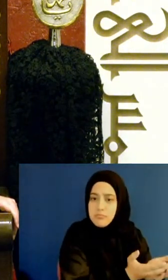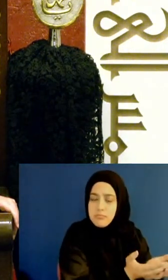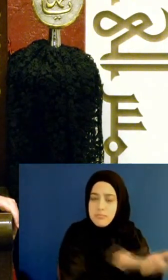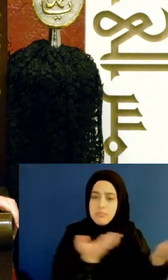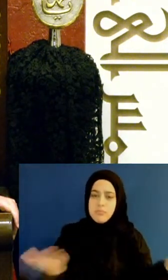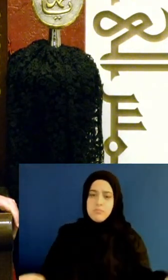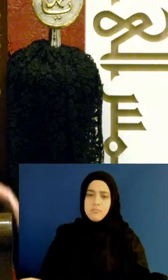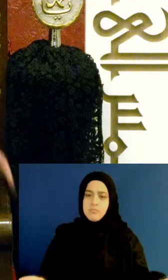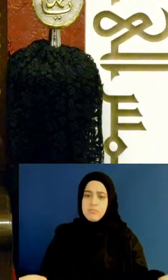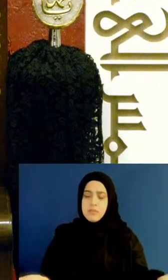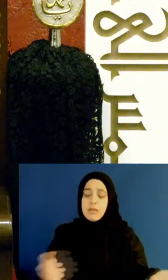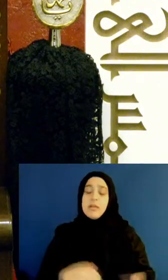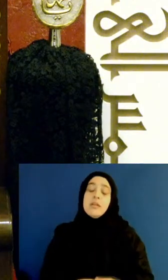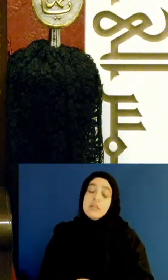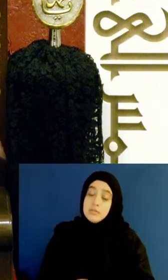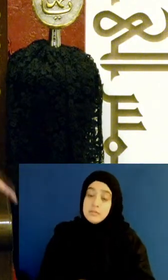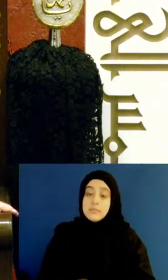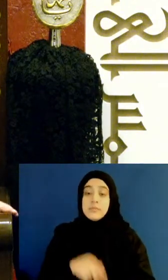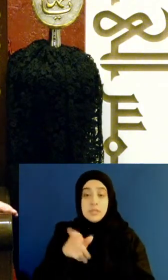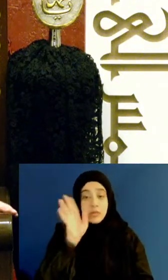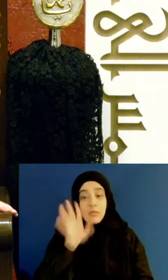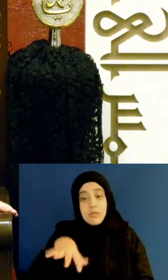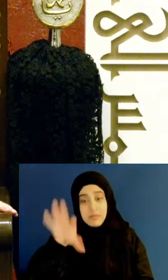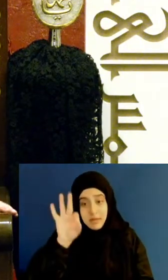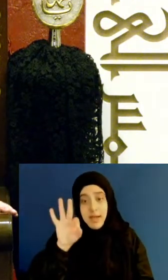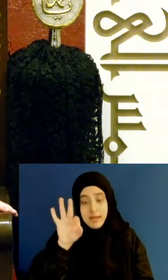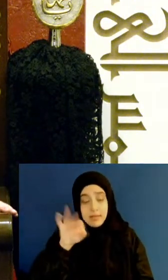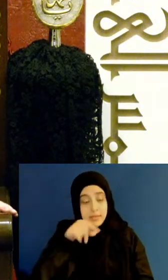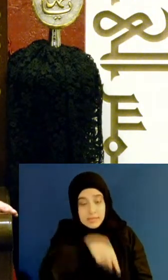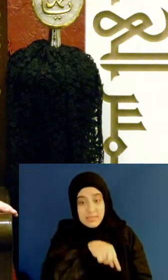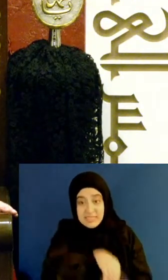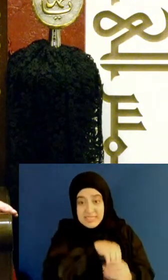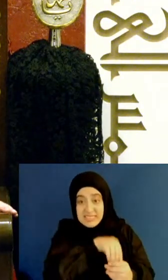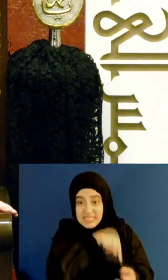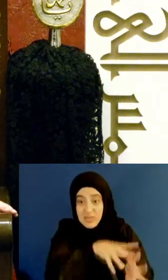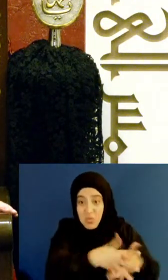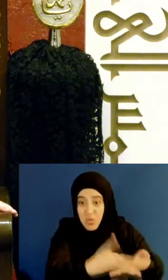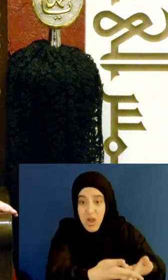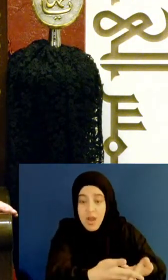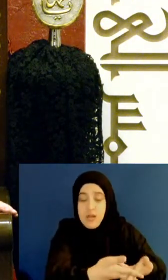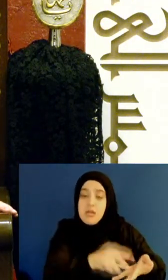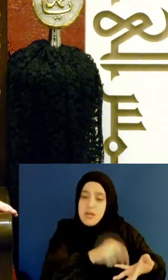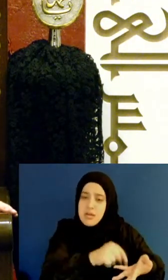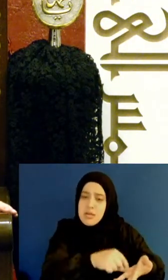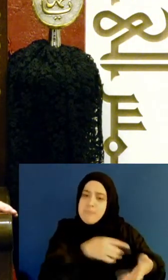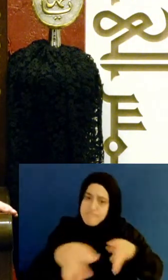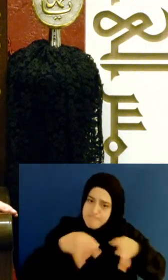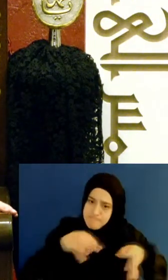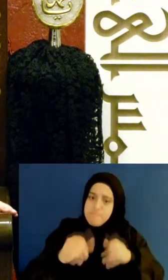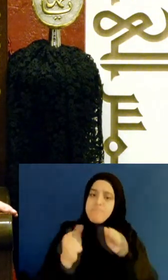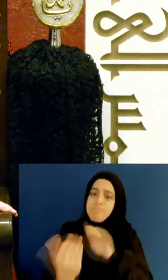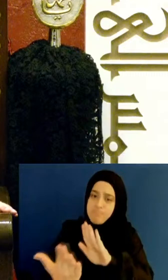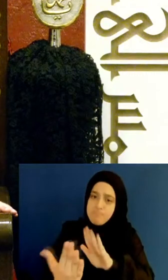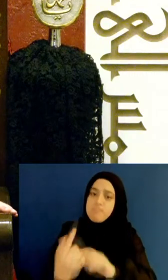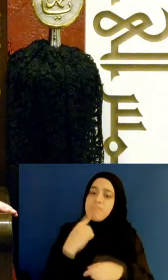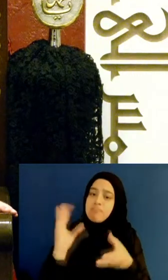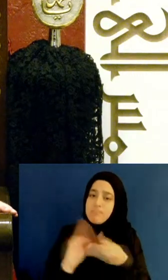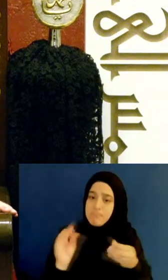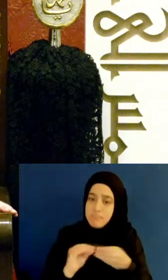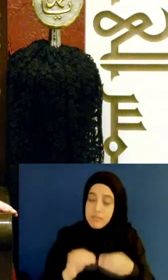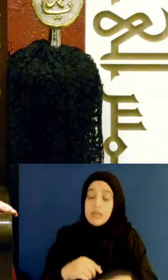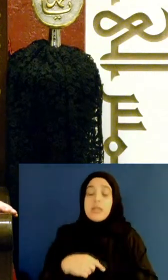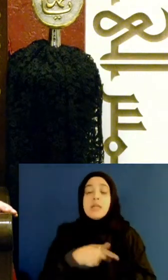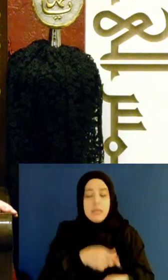You find that the Quran addresses this. And the Quran addresses a number of reasons why